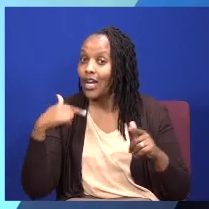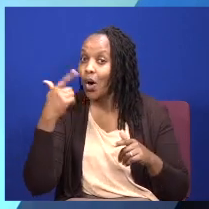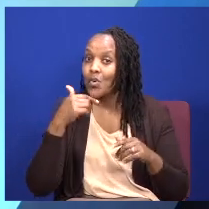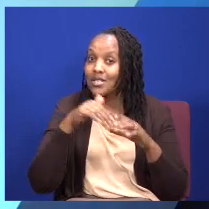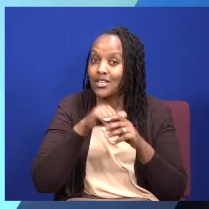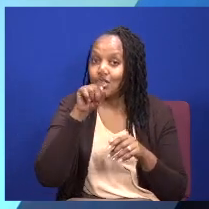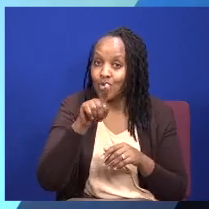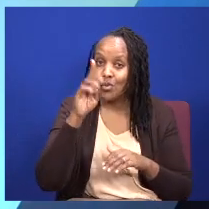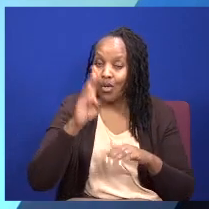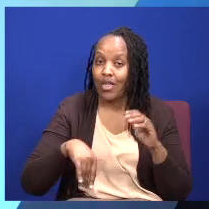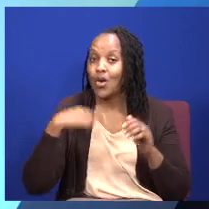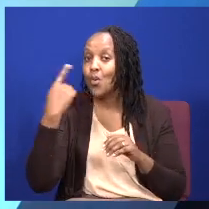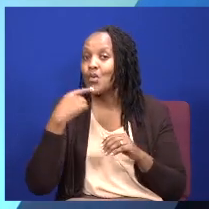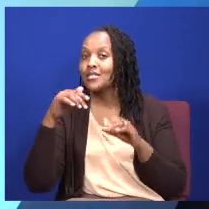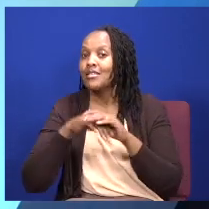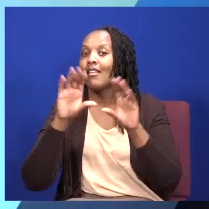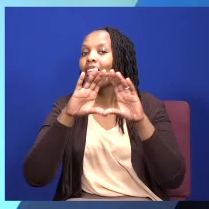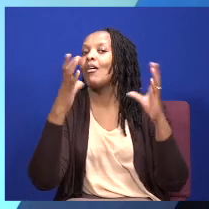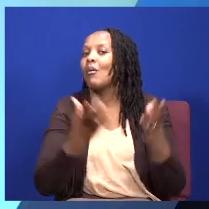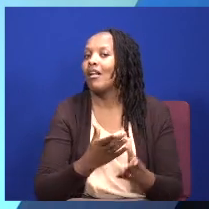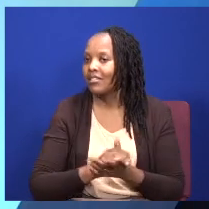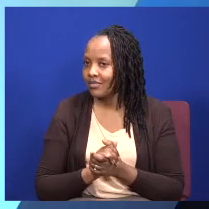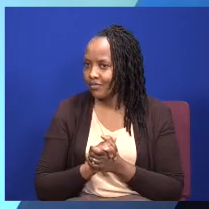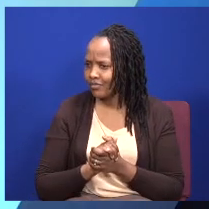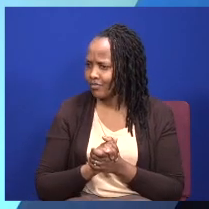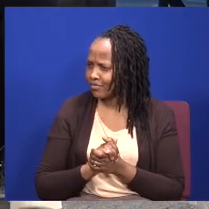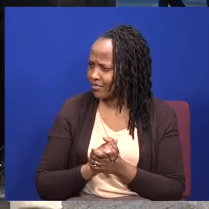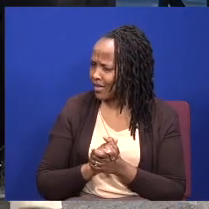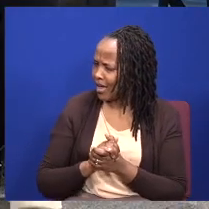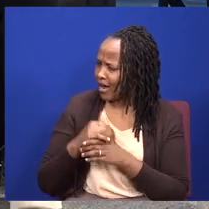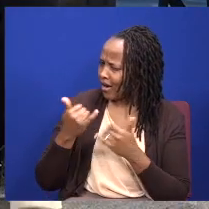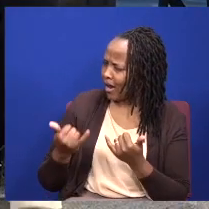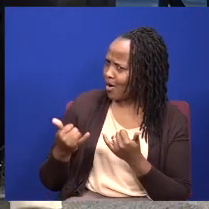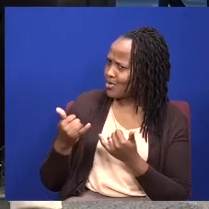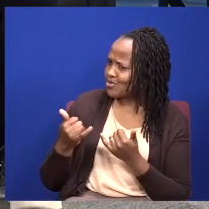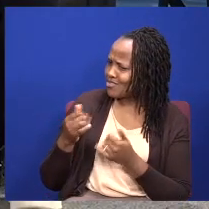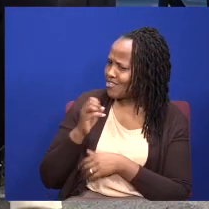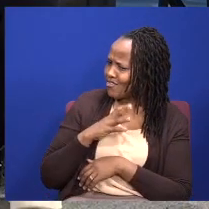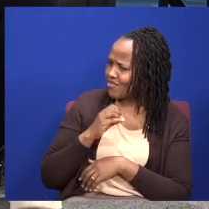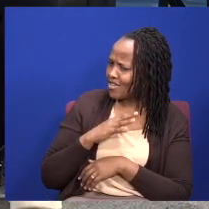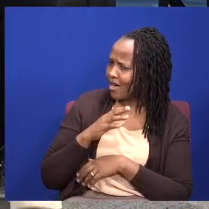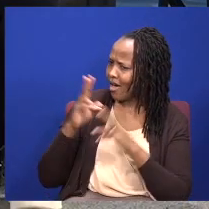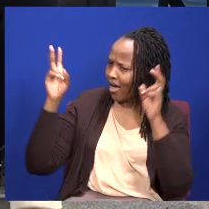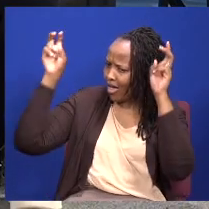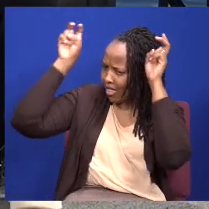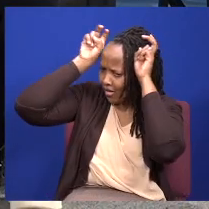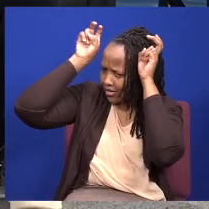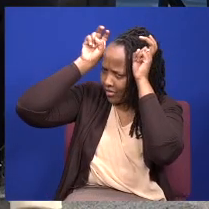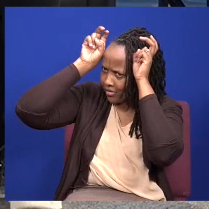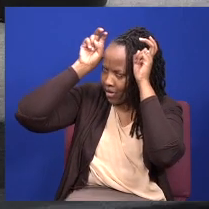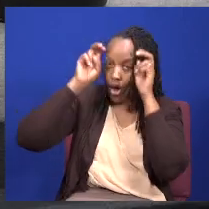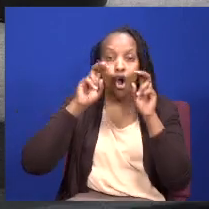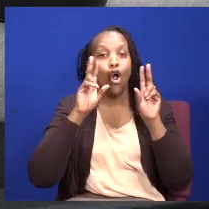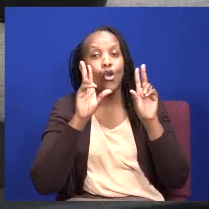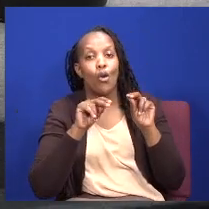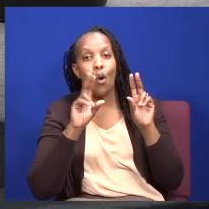world. Now, should we fear the devil and these demons? No. Because we